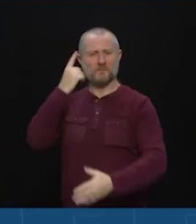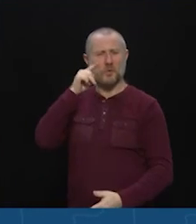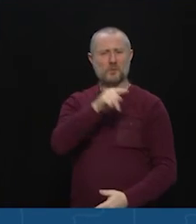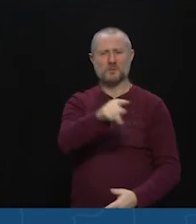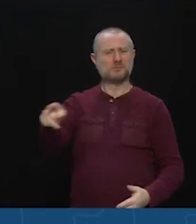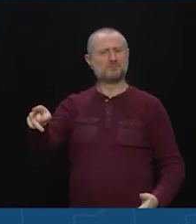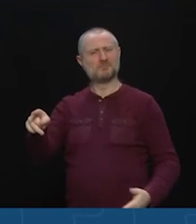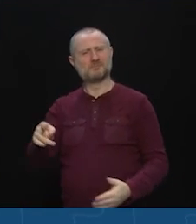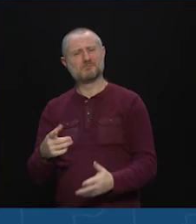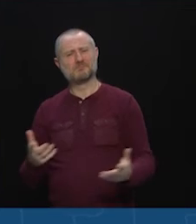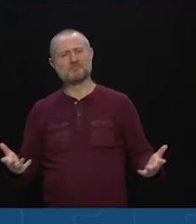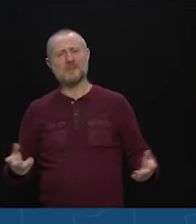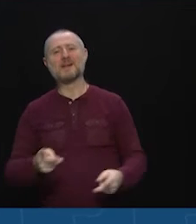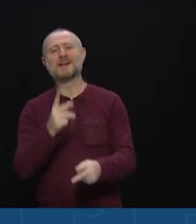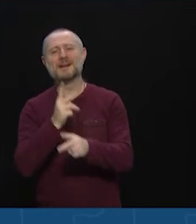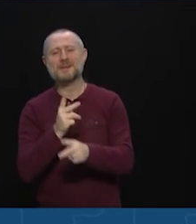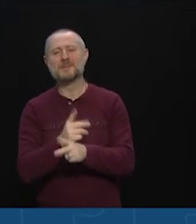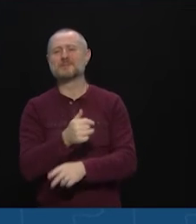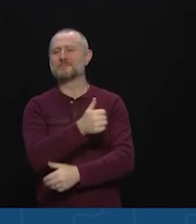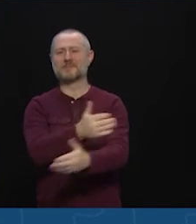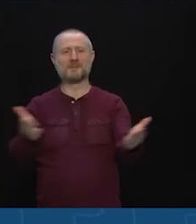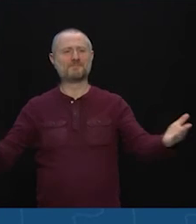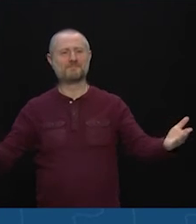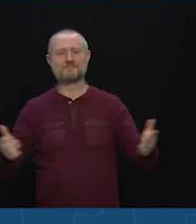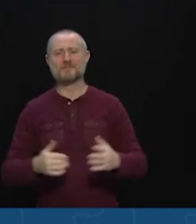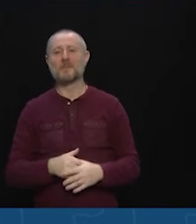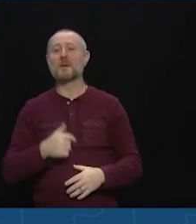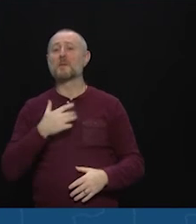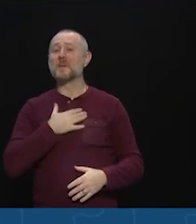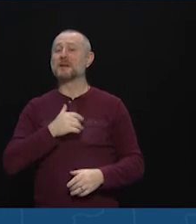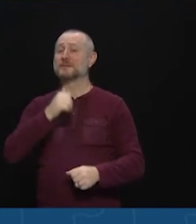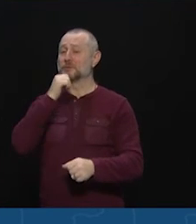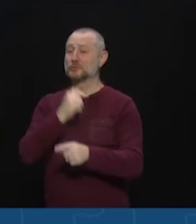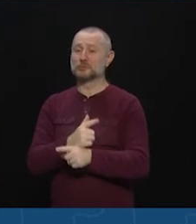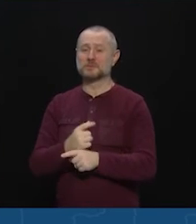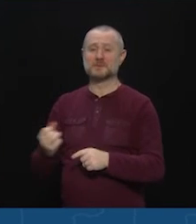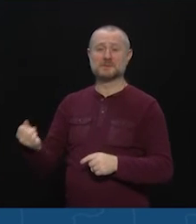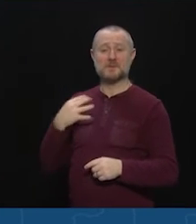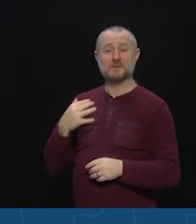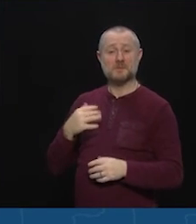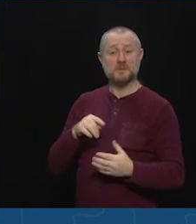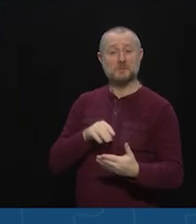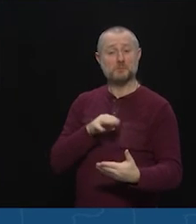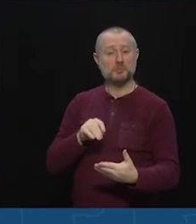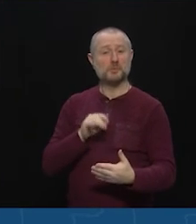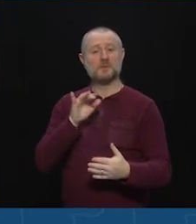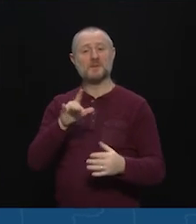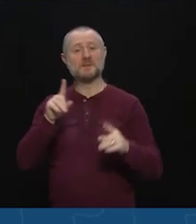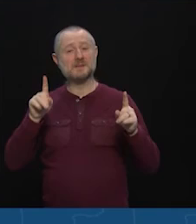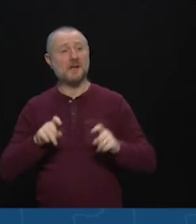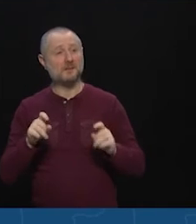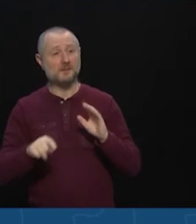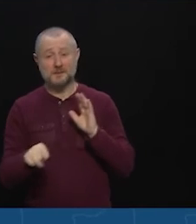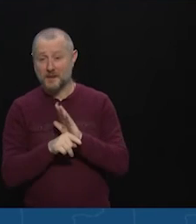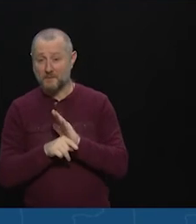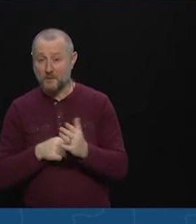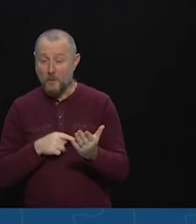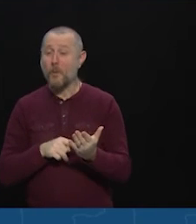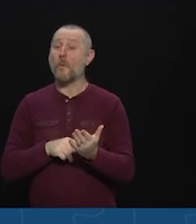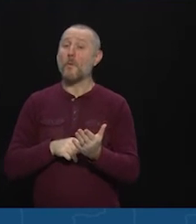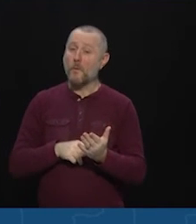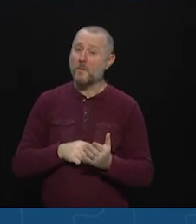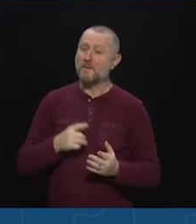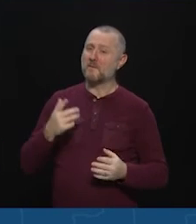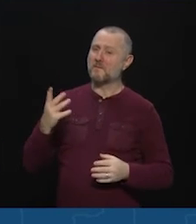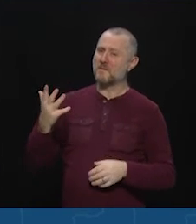You know, take care. My sister just came out. She sent me her negative test today. She'd been home for 5 days. She goes, "What are you doing? I'm binging on Netflix. What else did you do?"